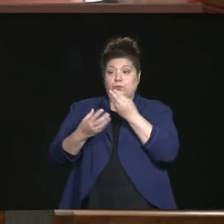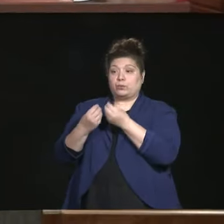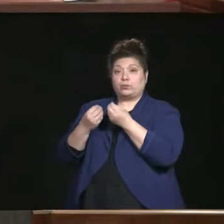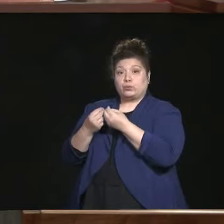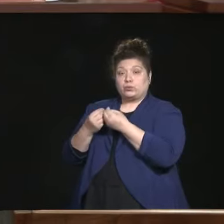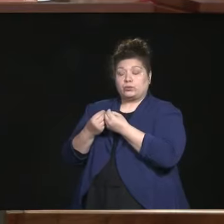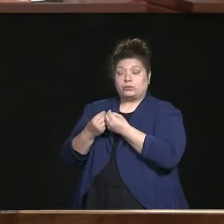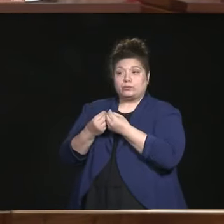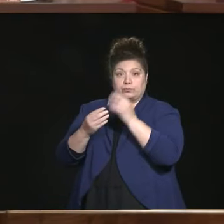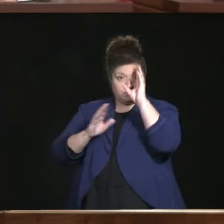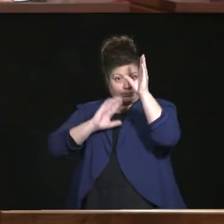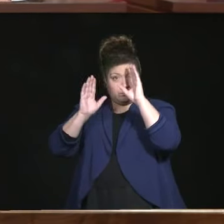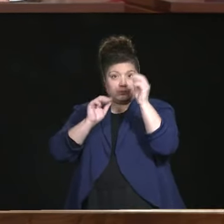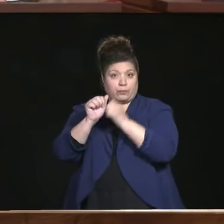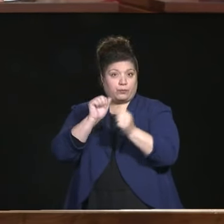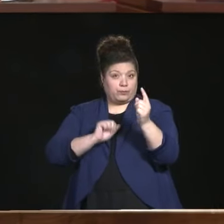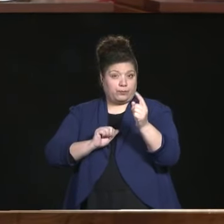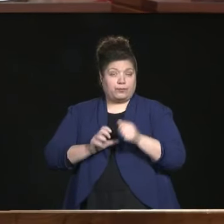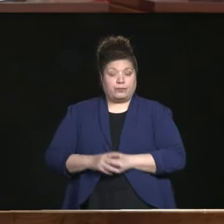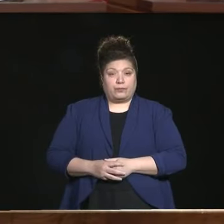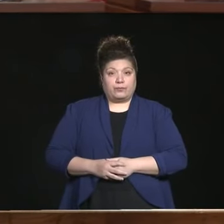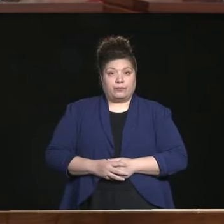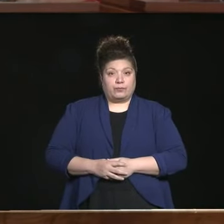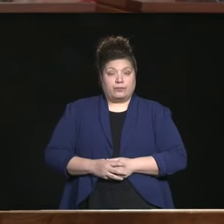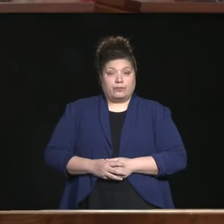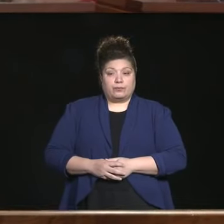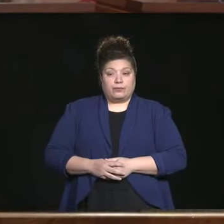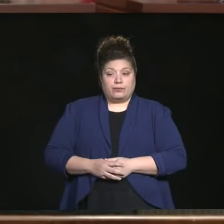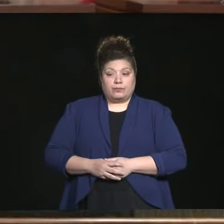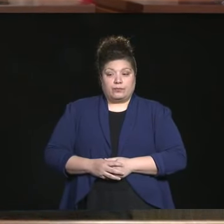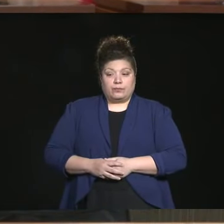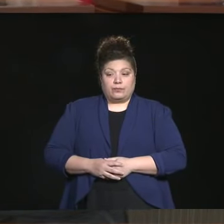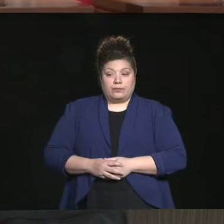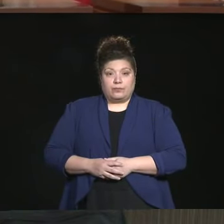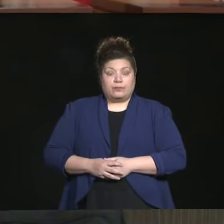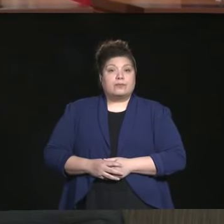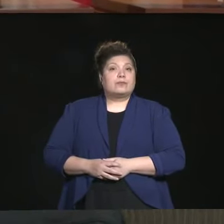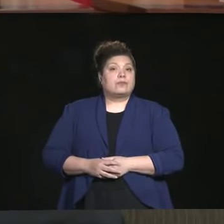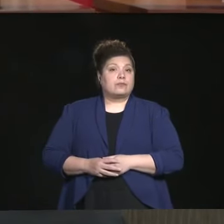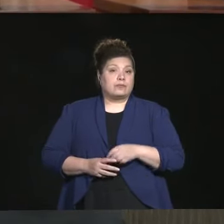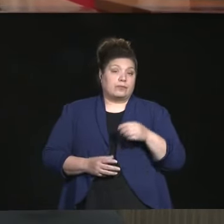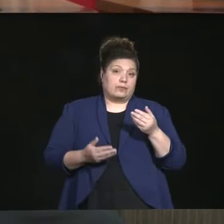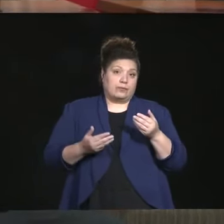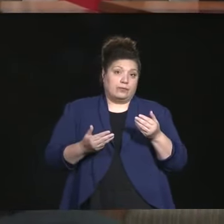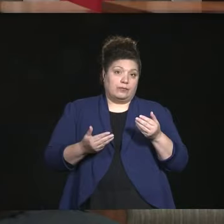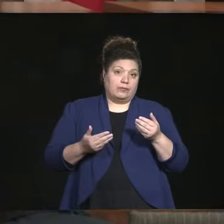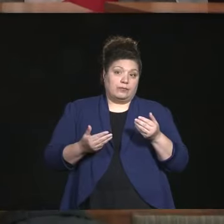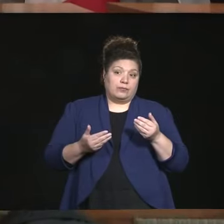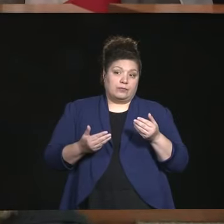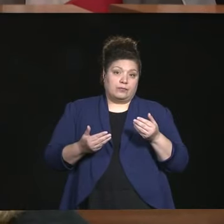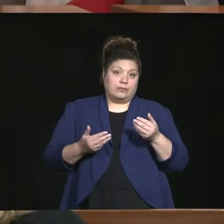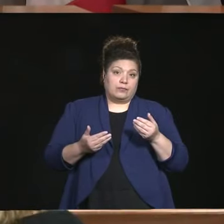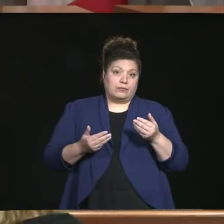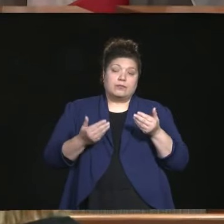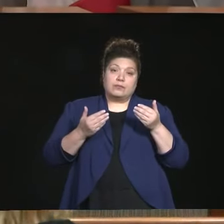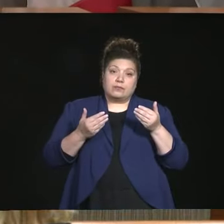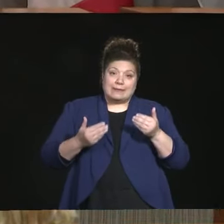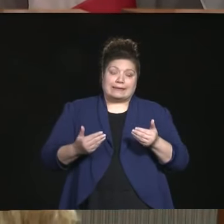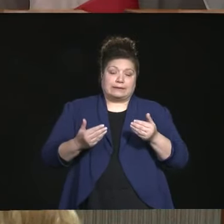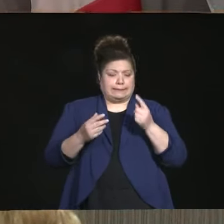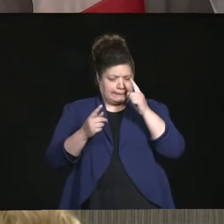nous continuons à travailler dans cette situation vraiment extraordinaire, je tiens